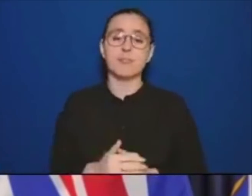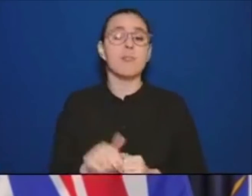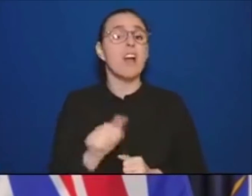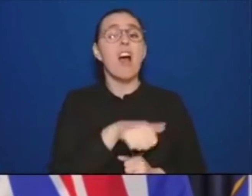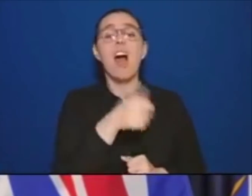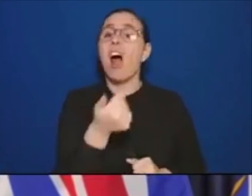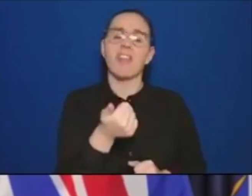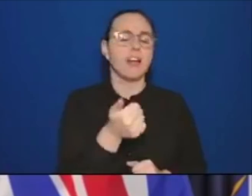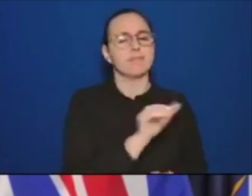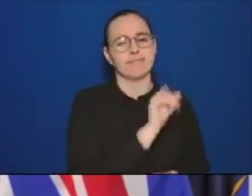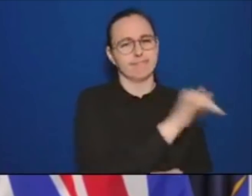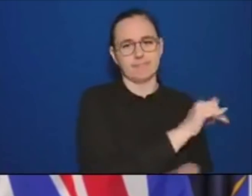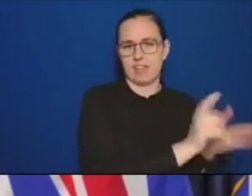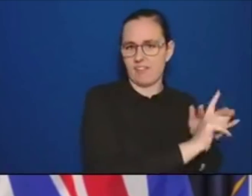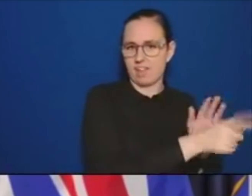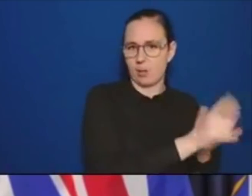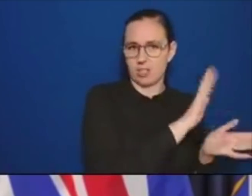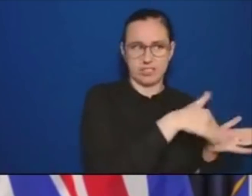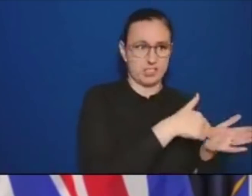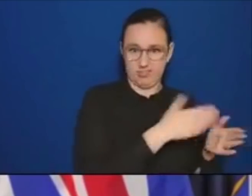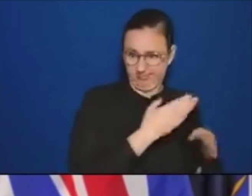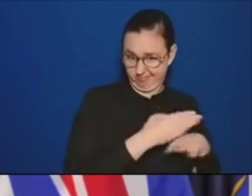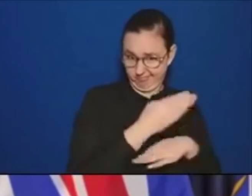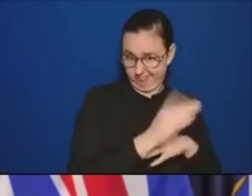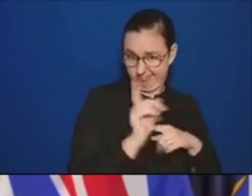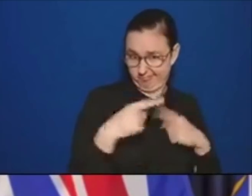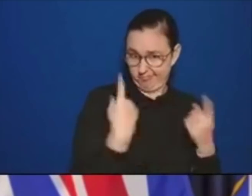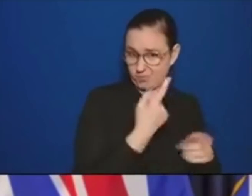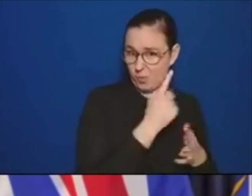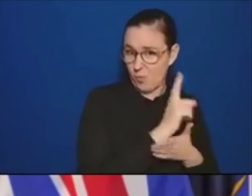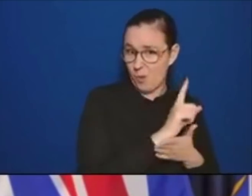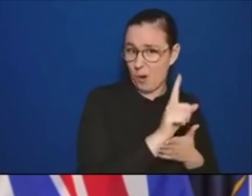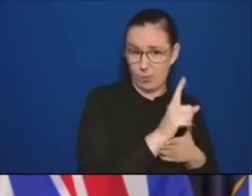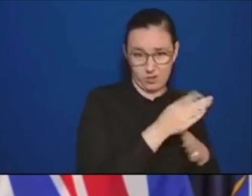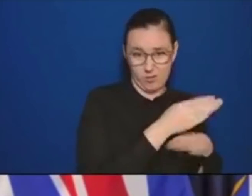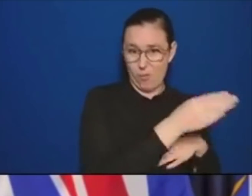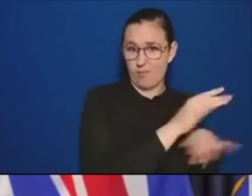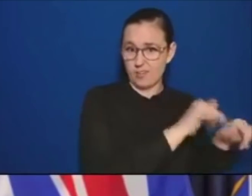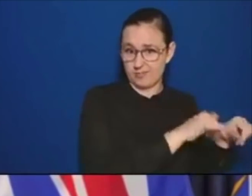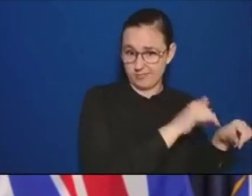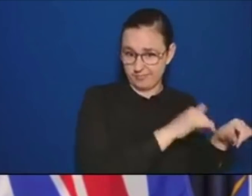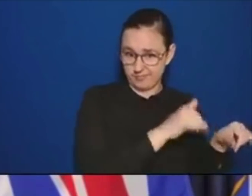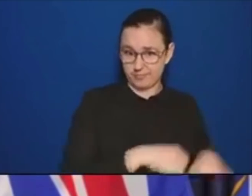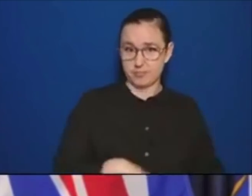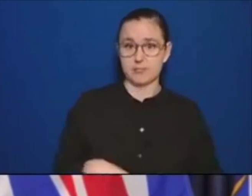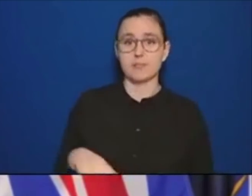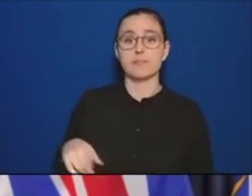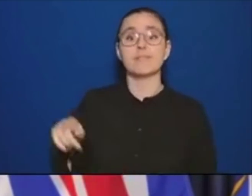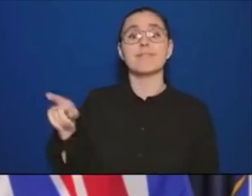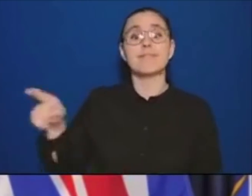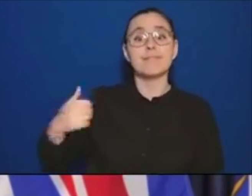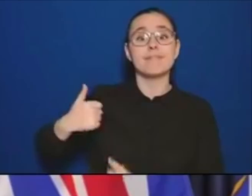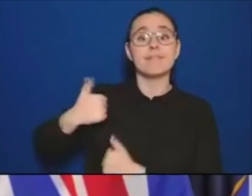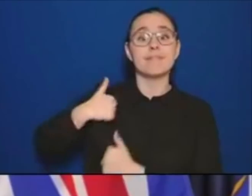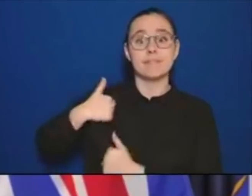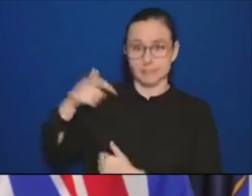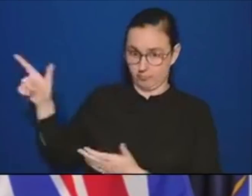week. In Princeton, Canadian Armed Forces are now on site, with more expected to arrive later today.